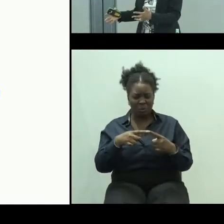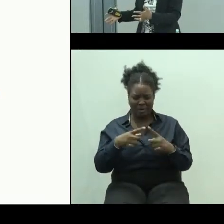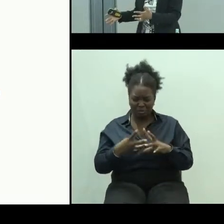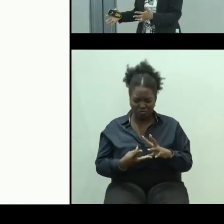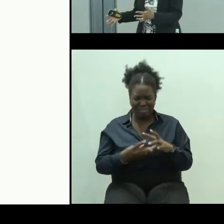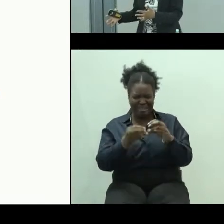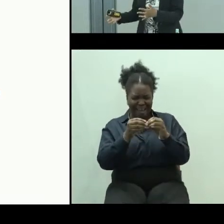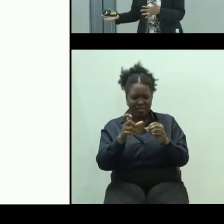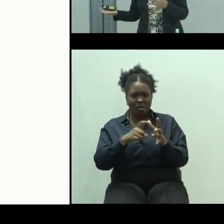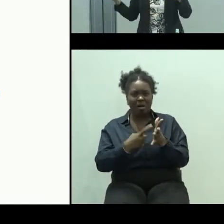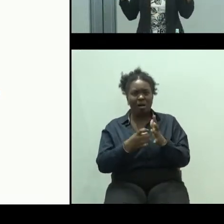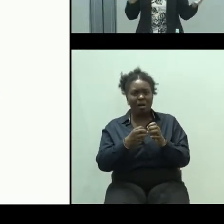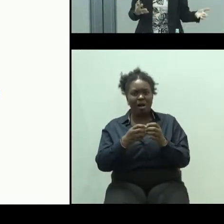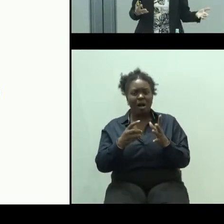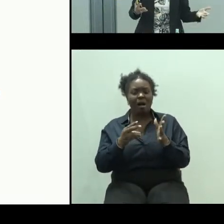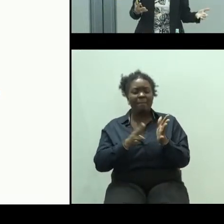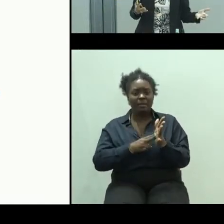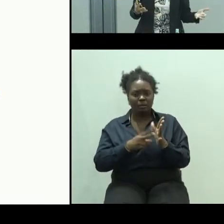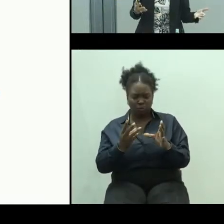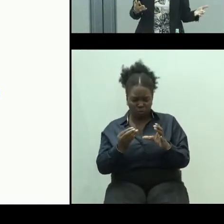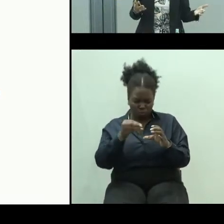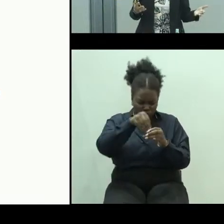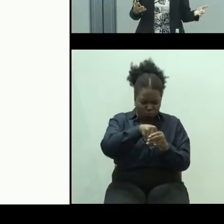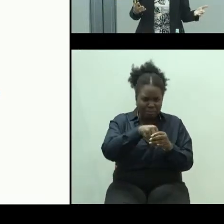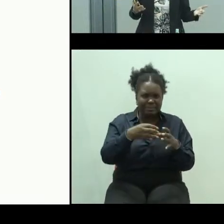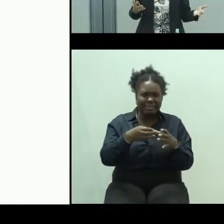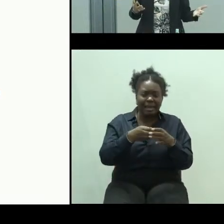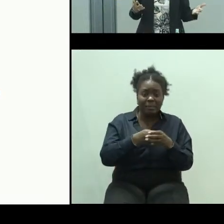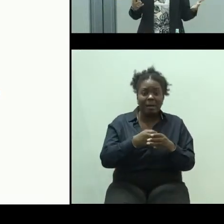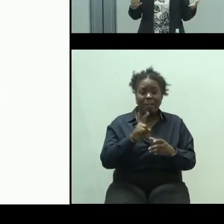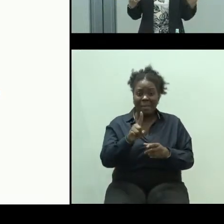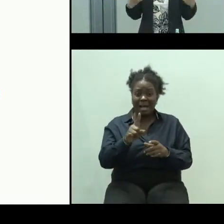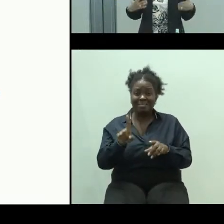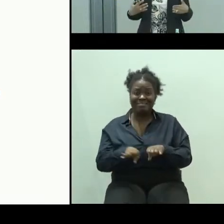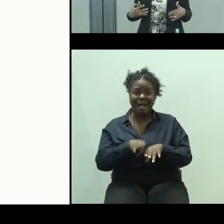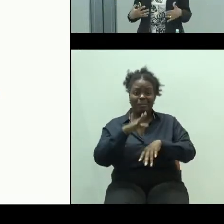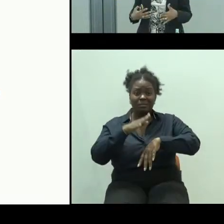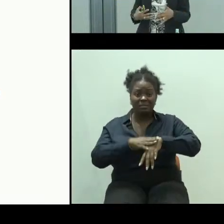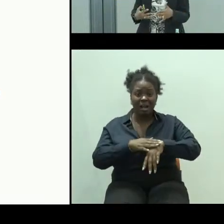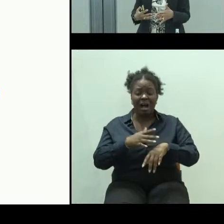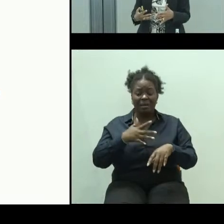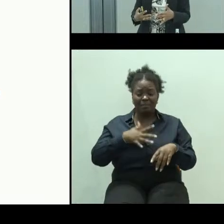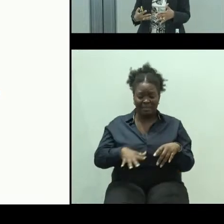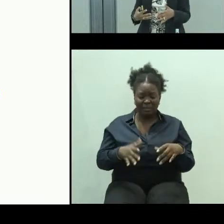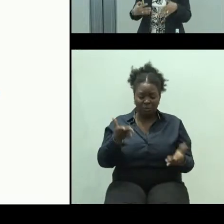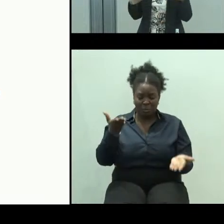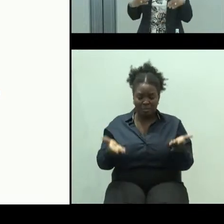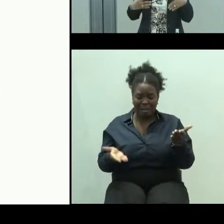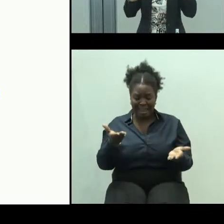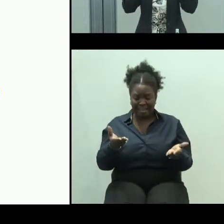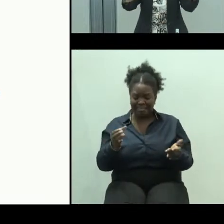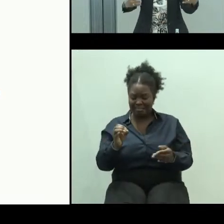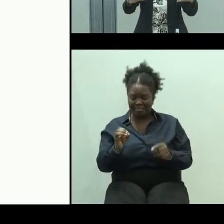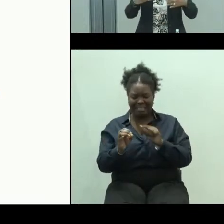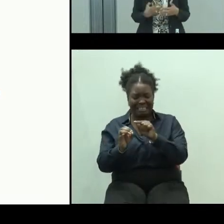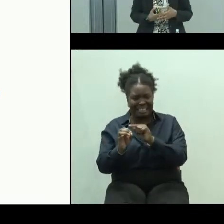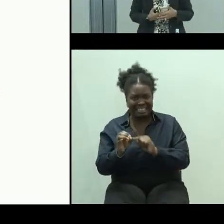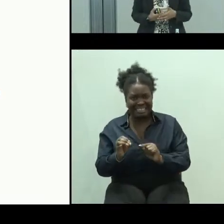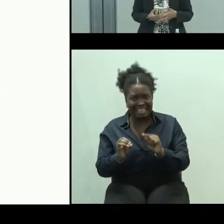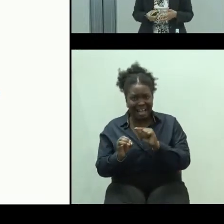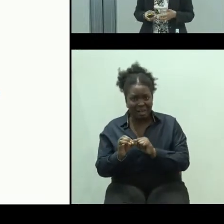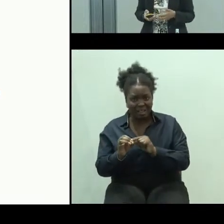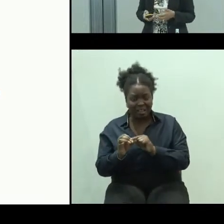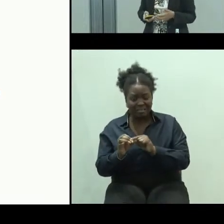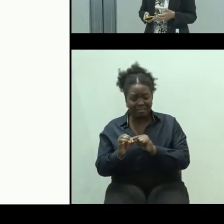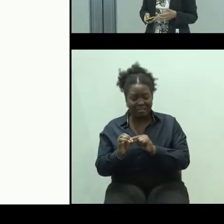that we want, while balancing the fact that the cells don't really care what we want, right? So we're working against their